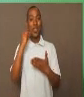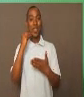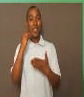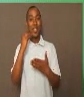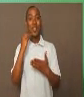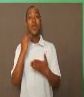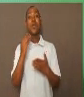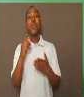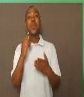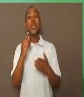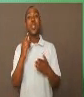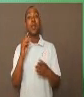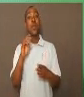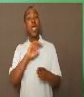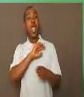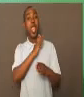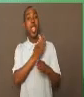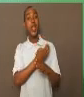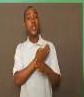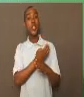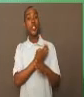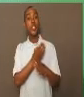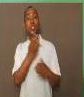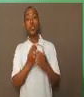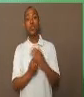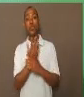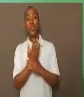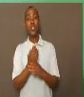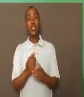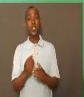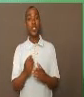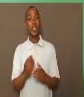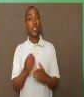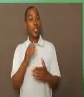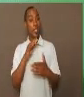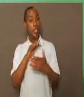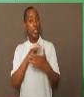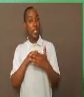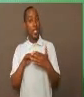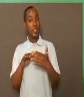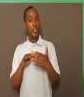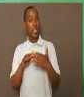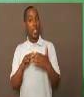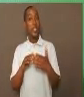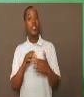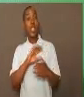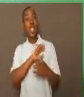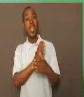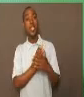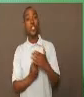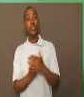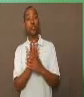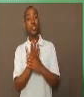field of energy production. We will study sources of energy,